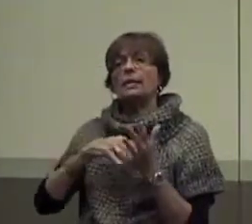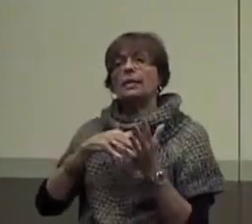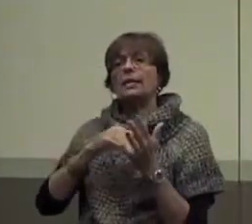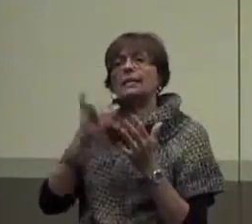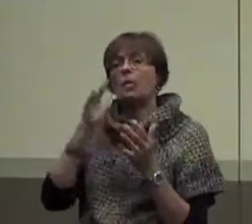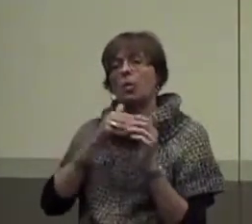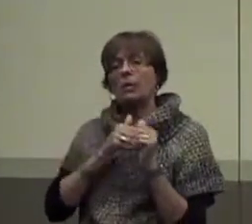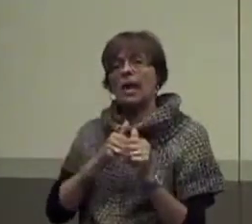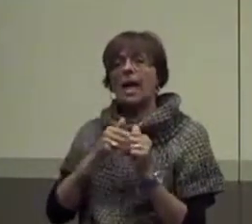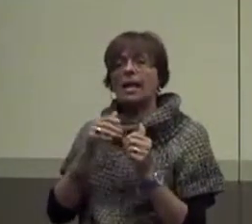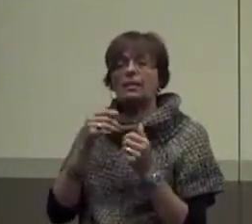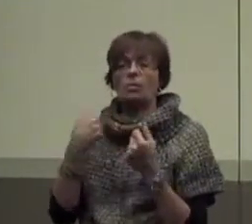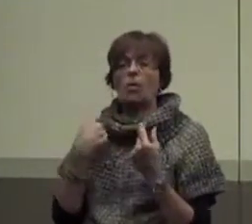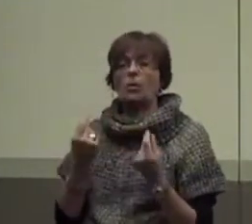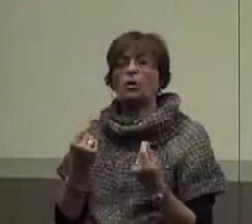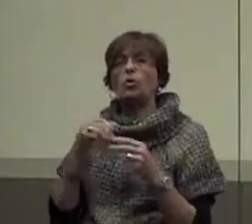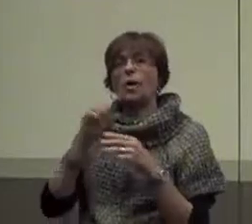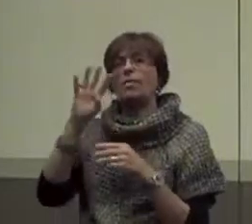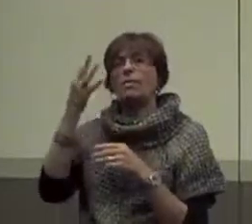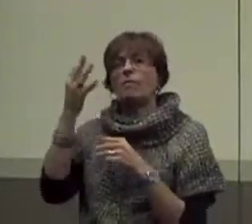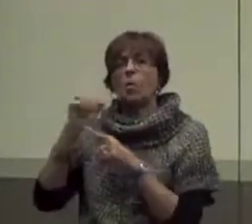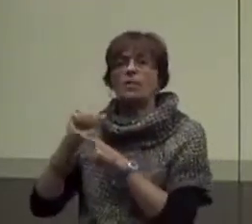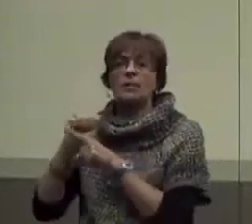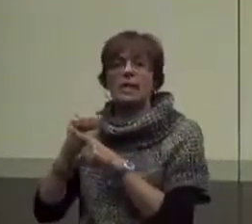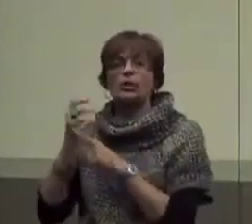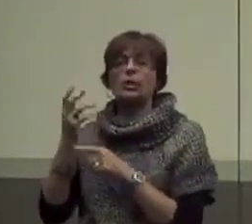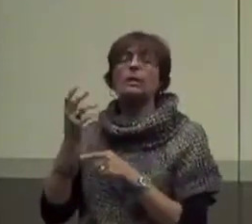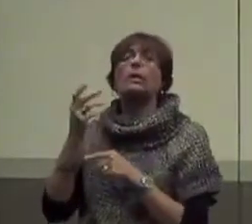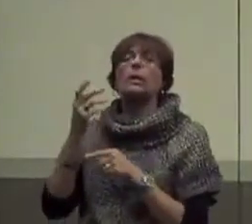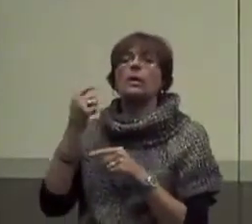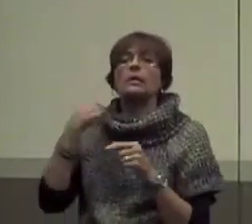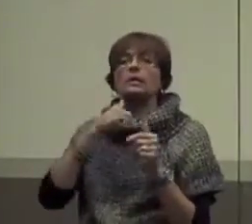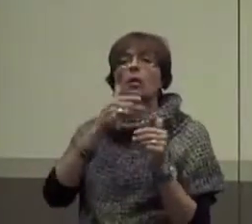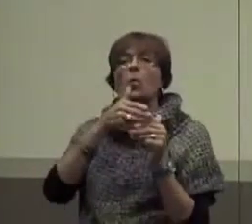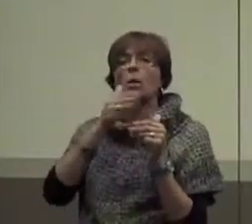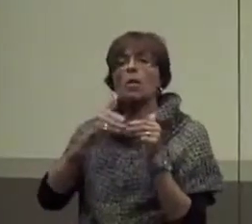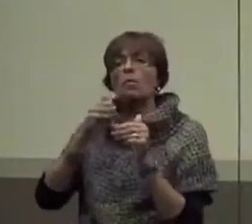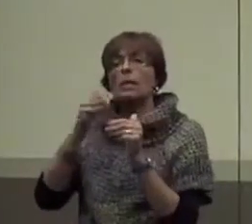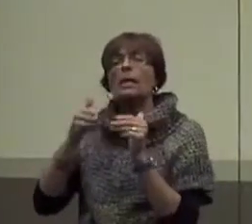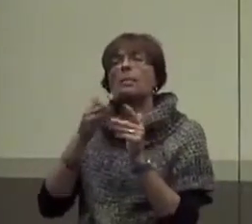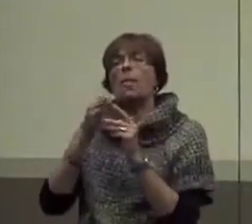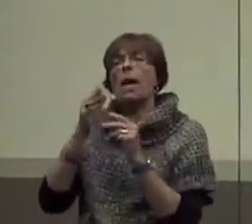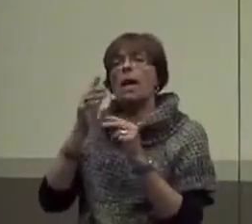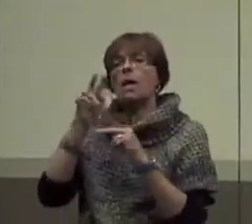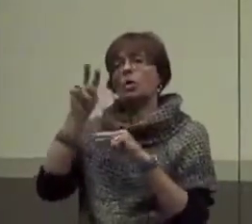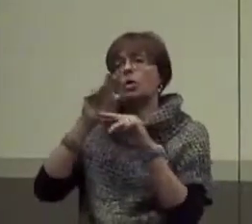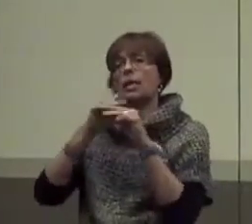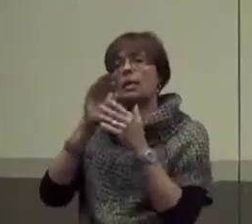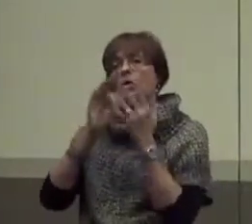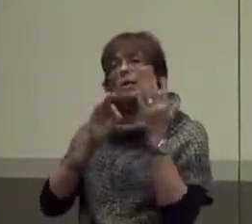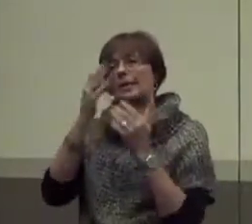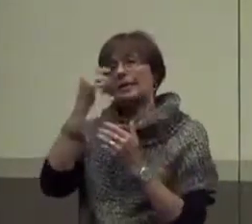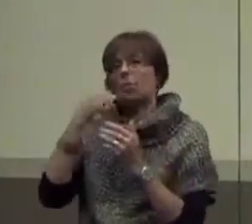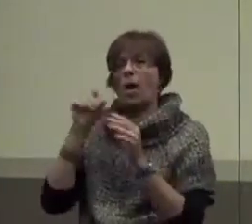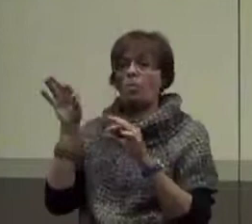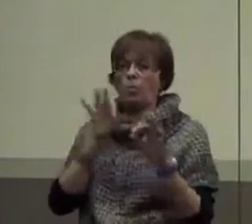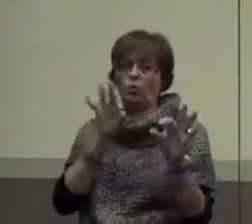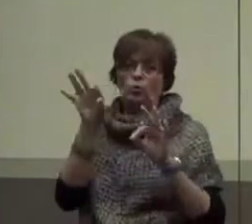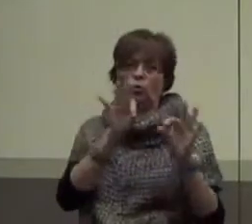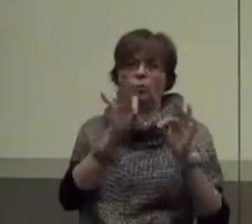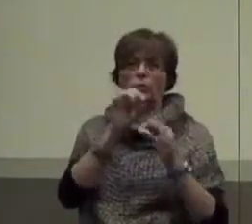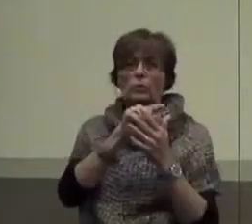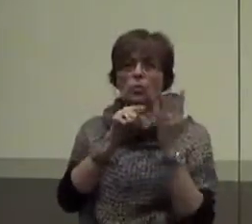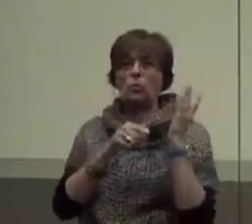going to do in this 4th session. So we're going to complete these by looking at the choices and why we choose the choices we